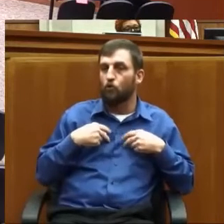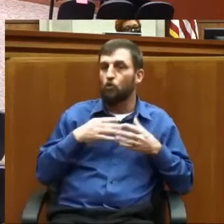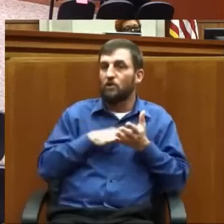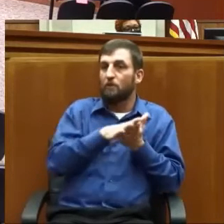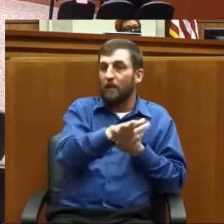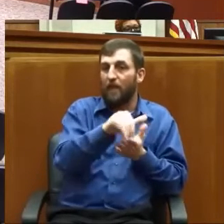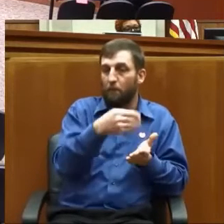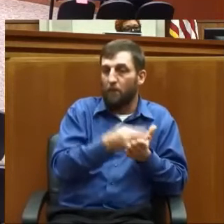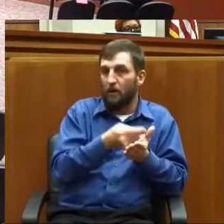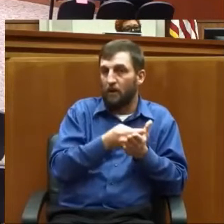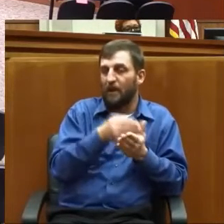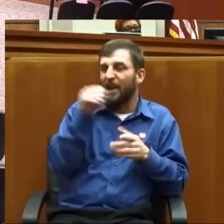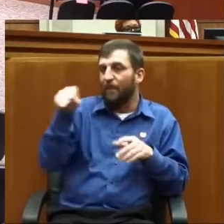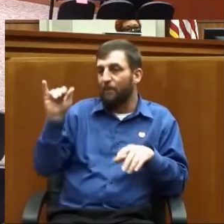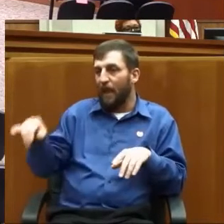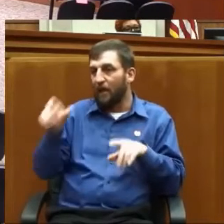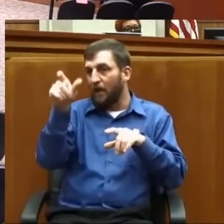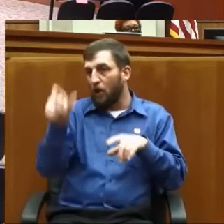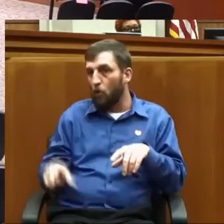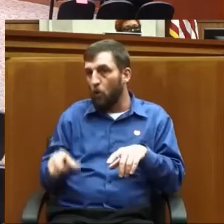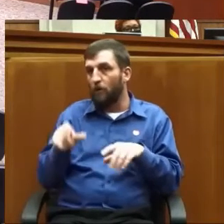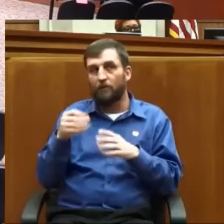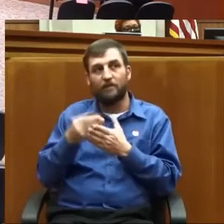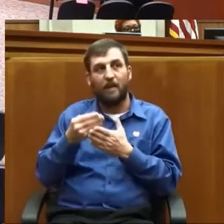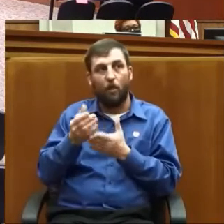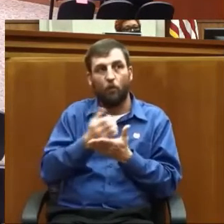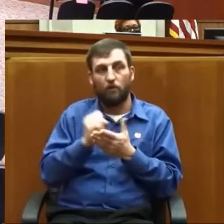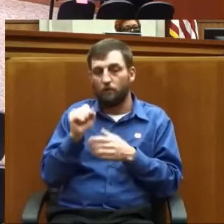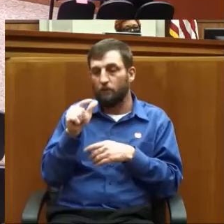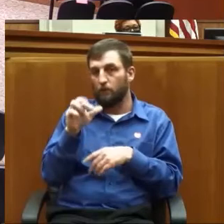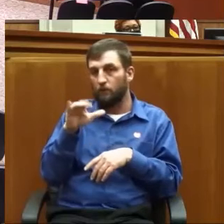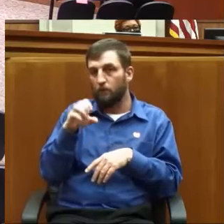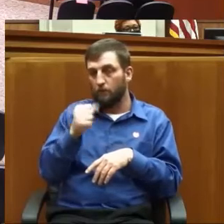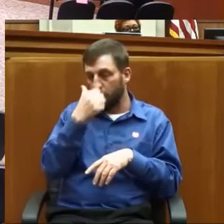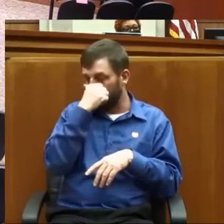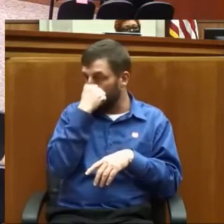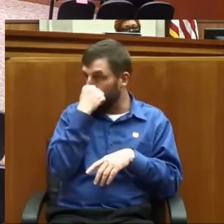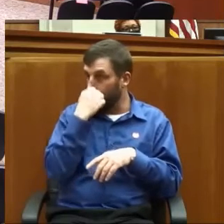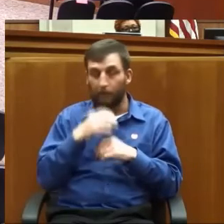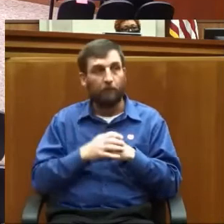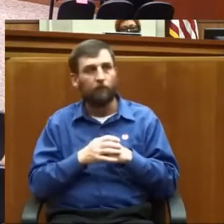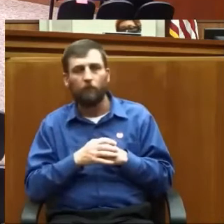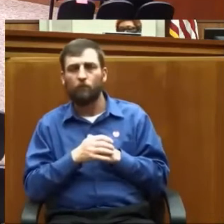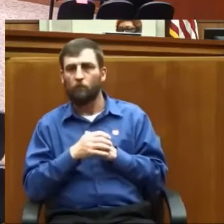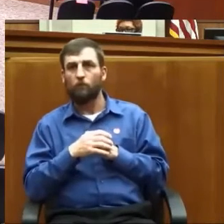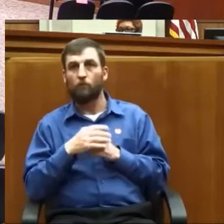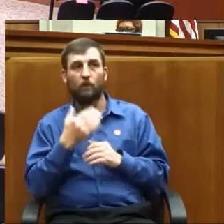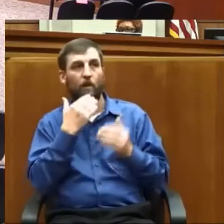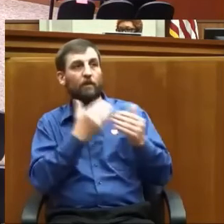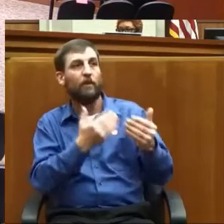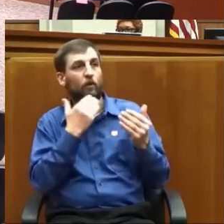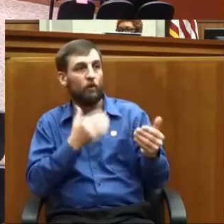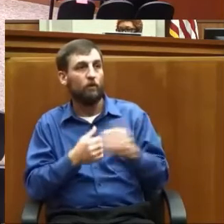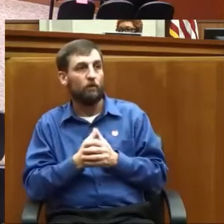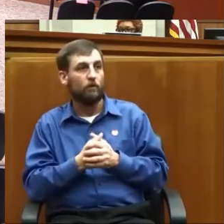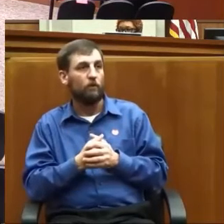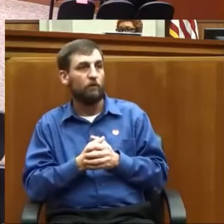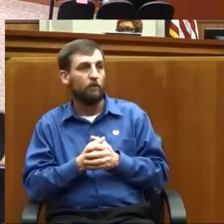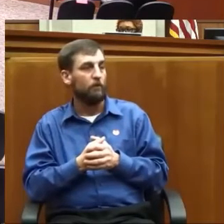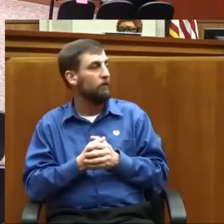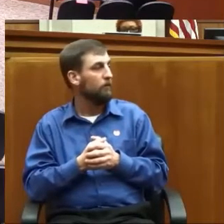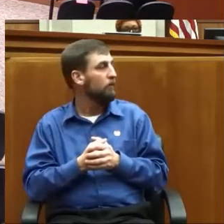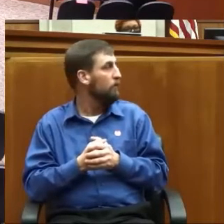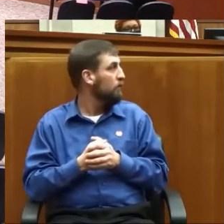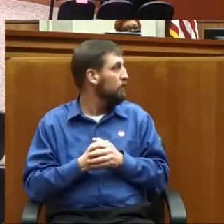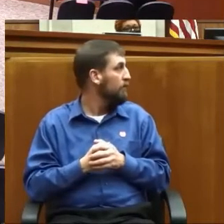in that particular expenditure category of salaries. Okay, great, thank you. Don't mean to delay the meeting. Thank you, Mr. Chairman. Absolutely.